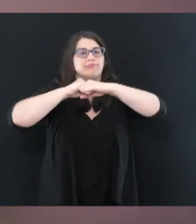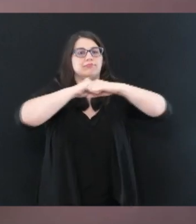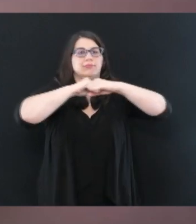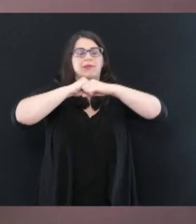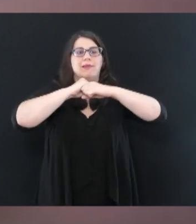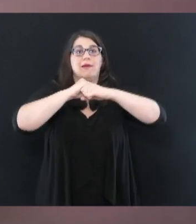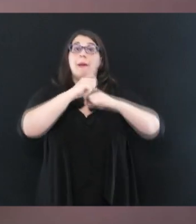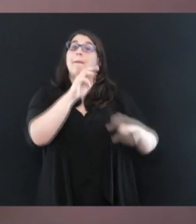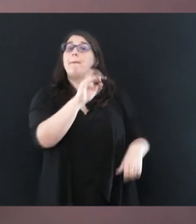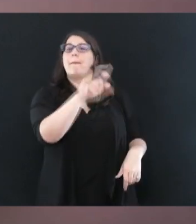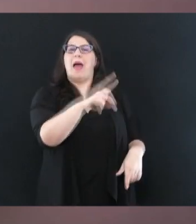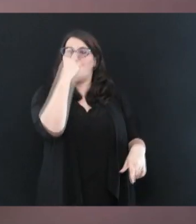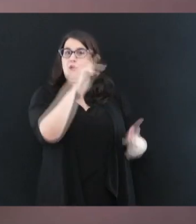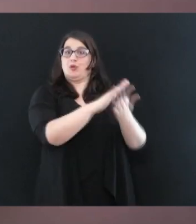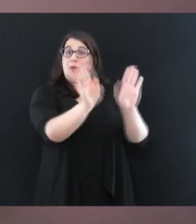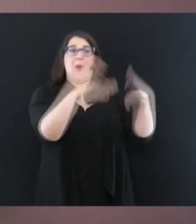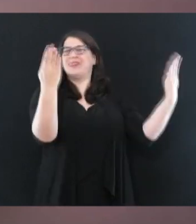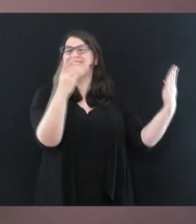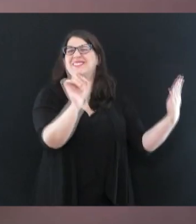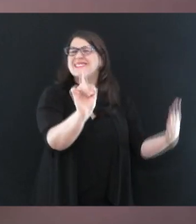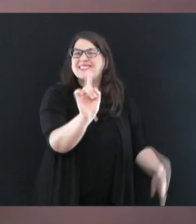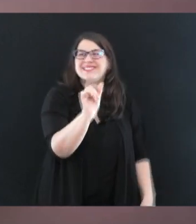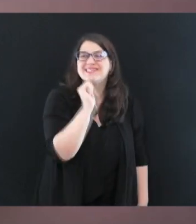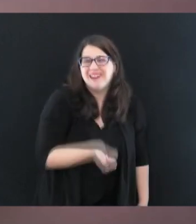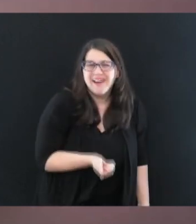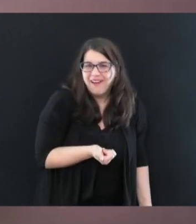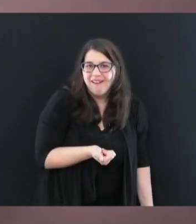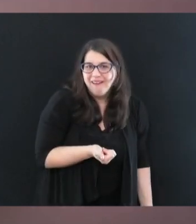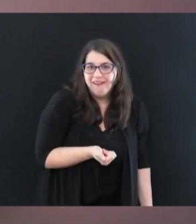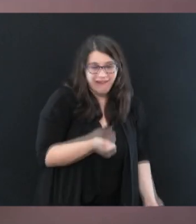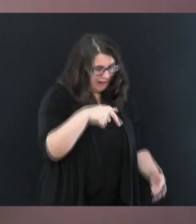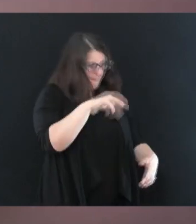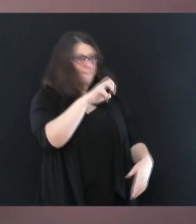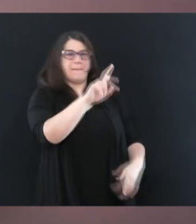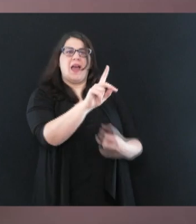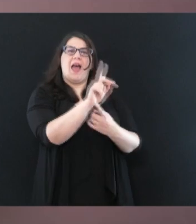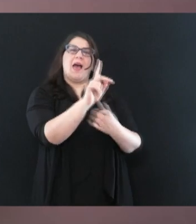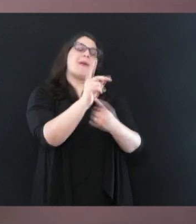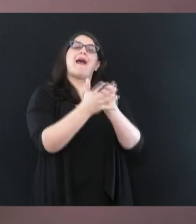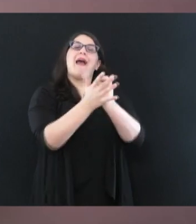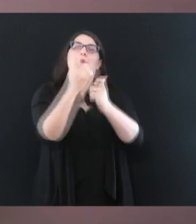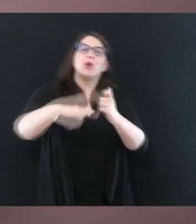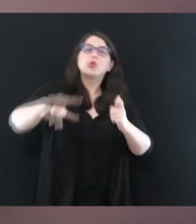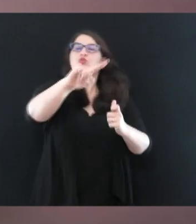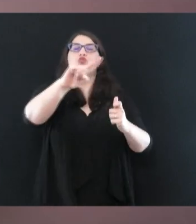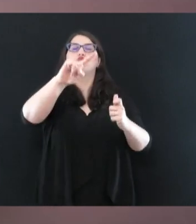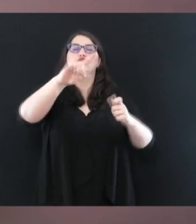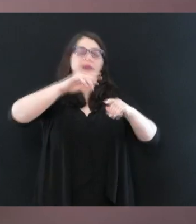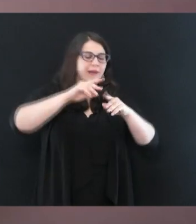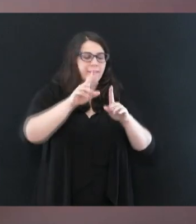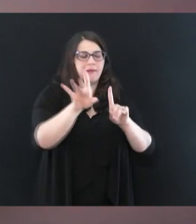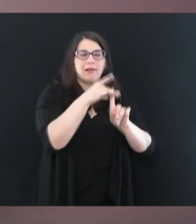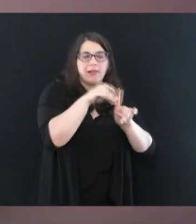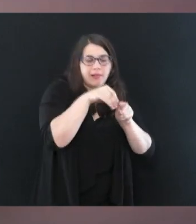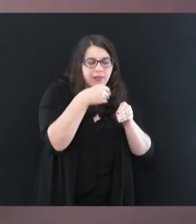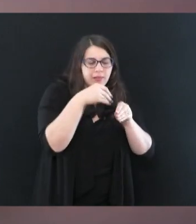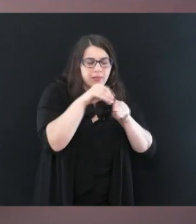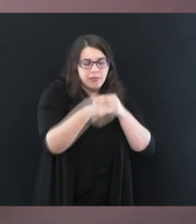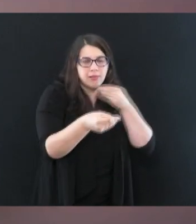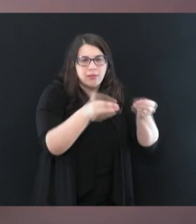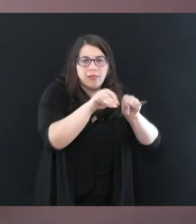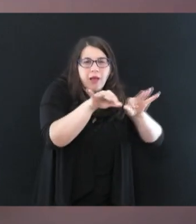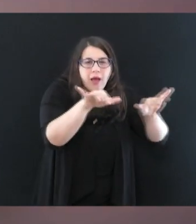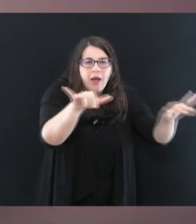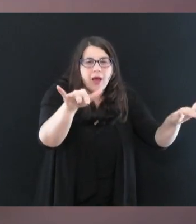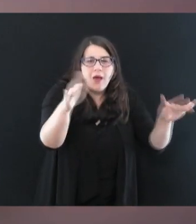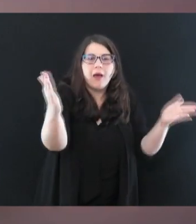This map and this approach is done to try to reduce the spread of COVID-19, which makes schools safe, but also which